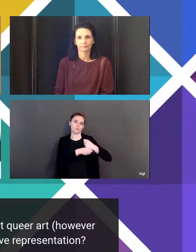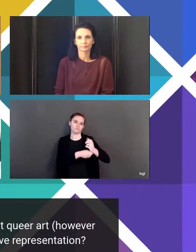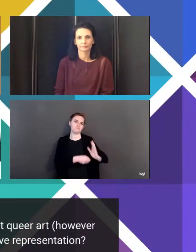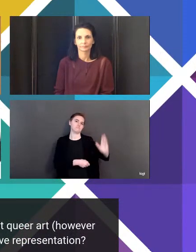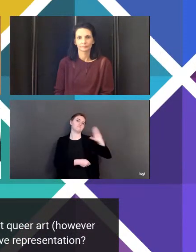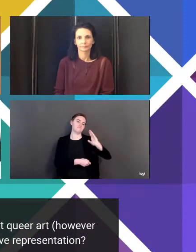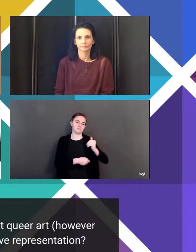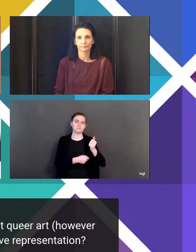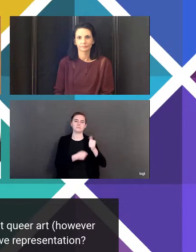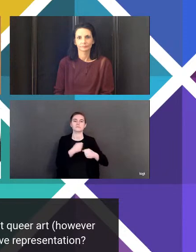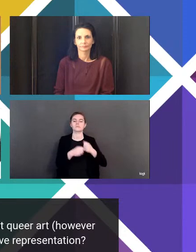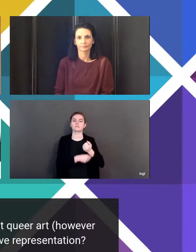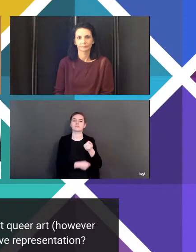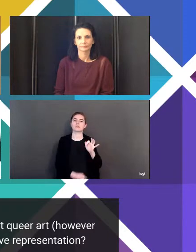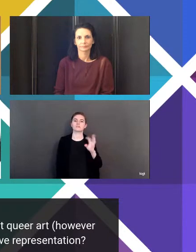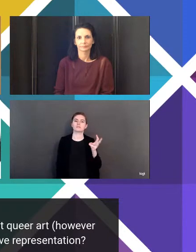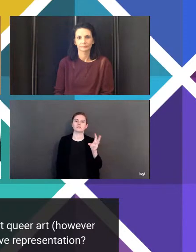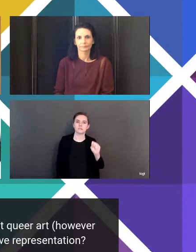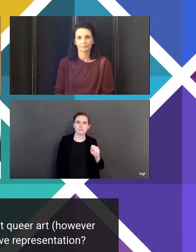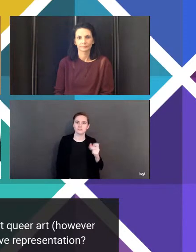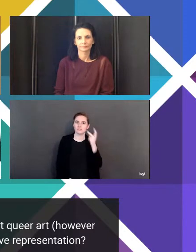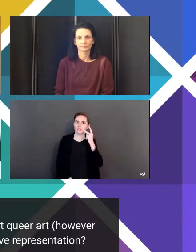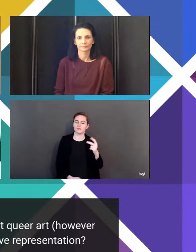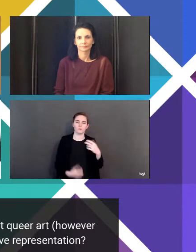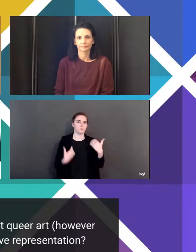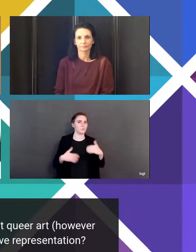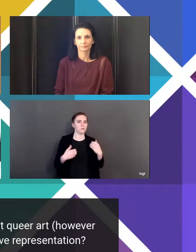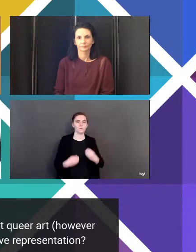And you know, towards the end of the documentary,